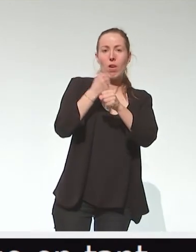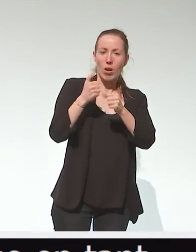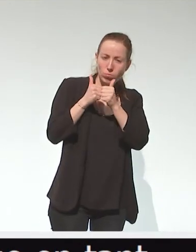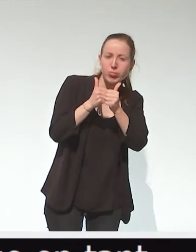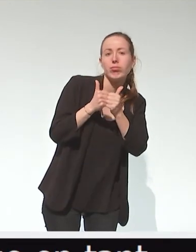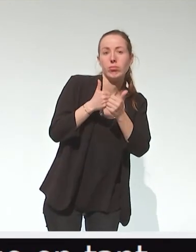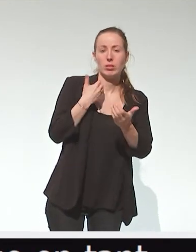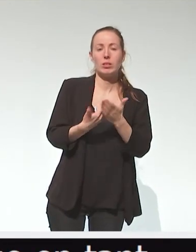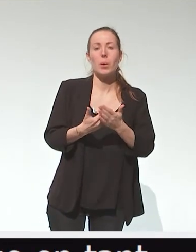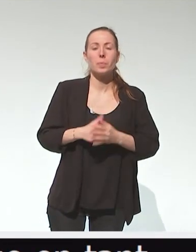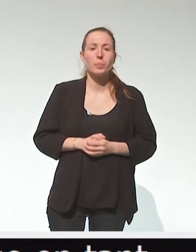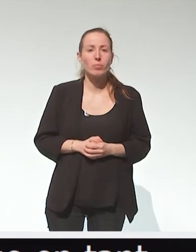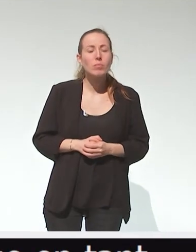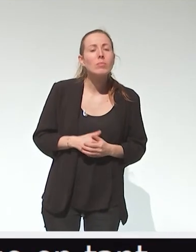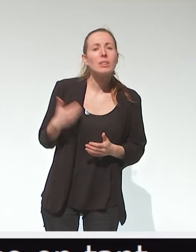disabilities.